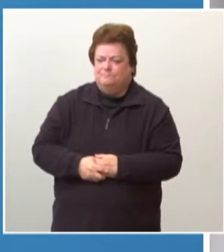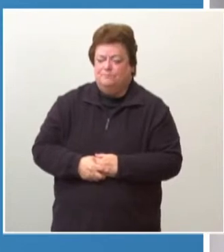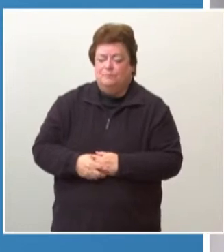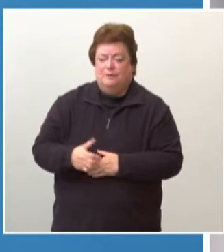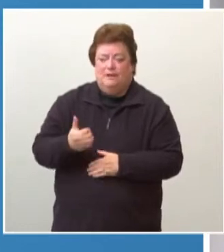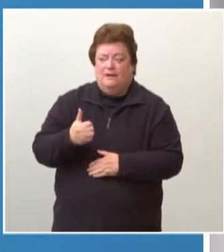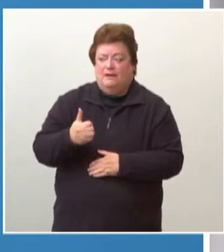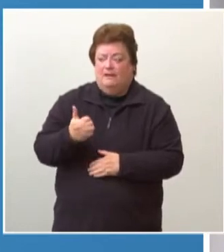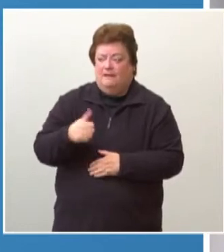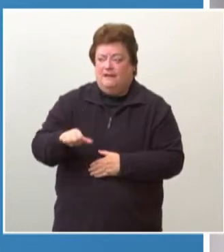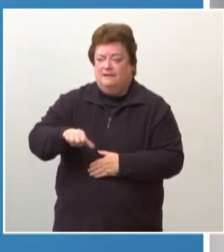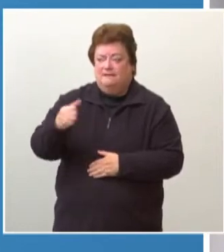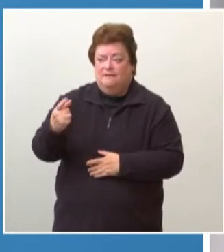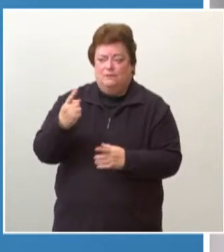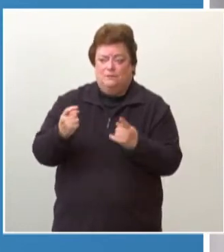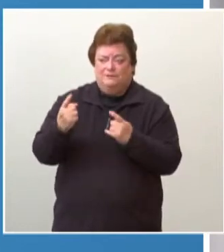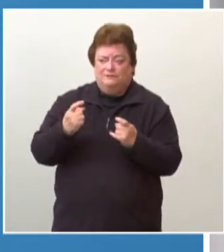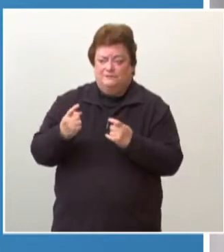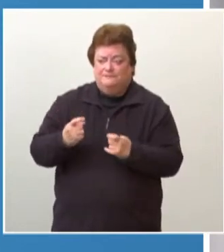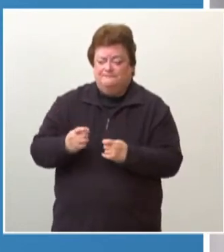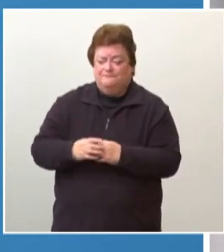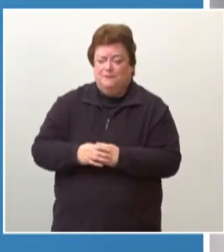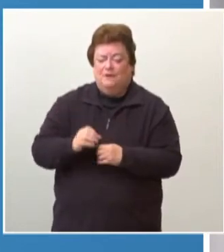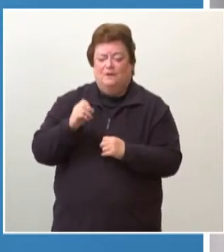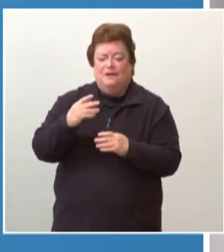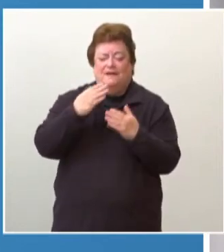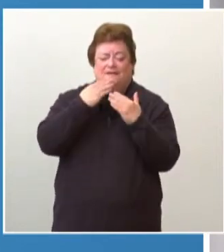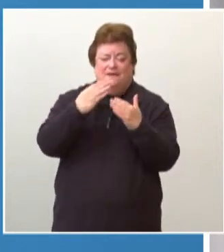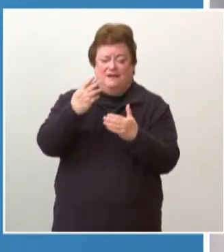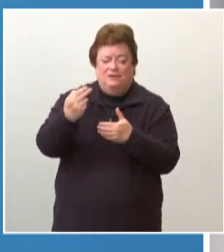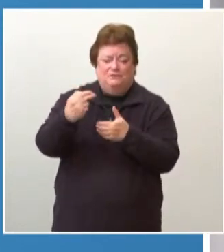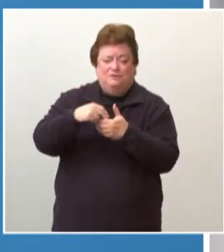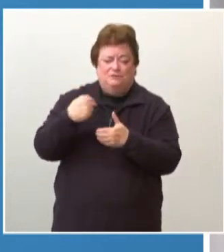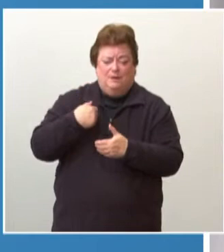Anything else? All right, thank you for